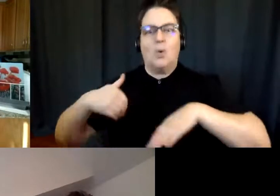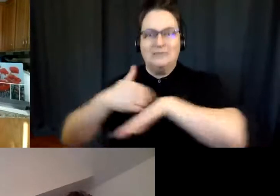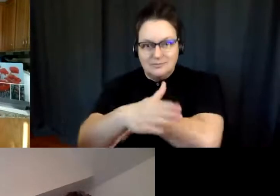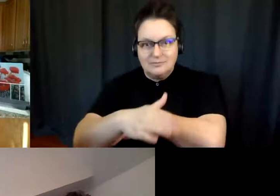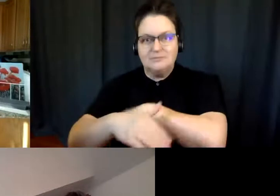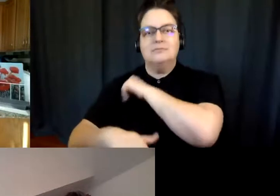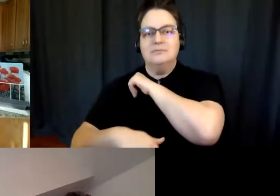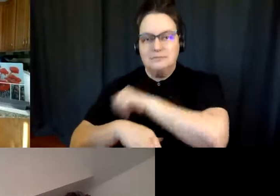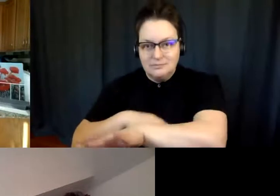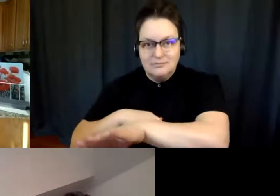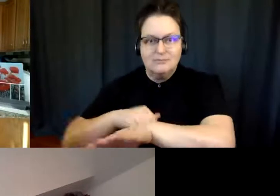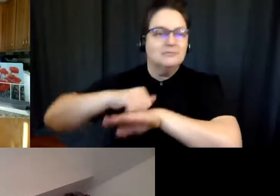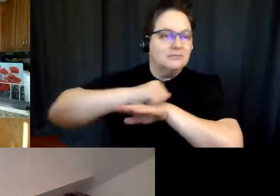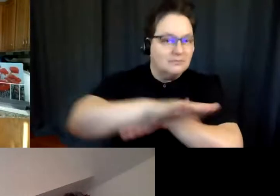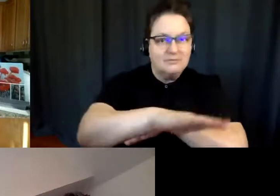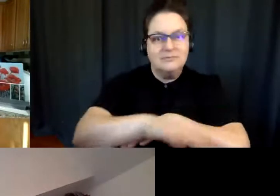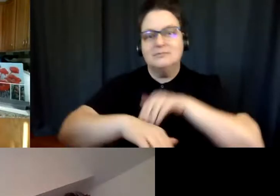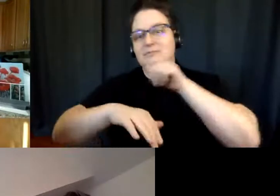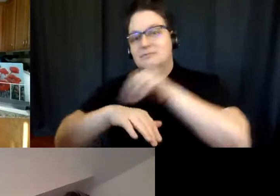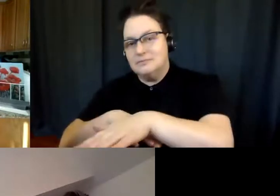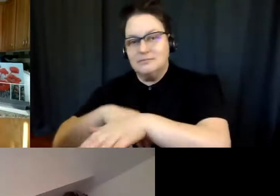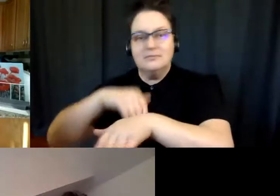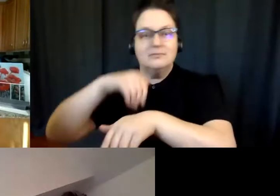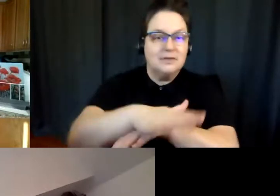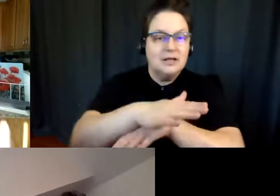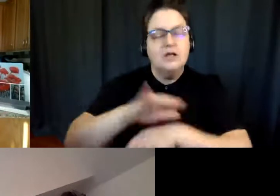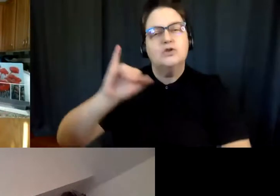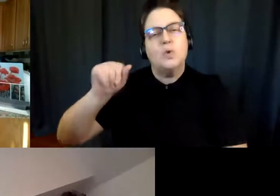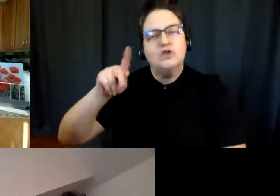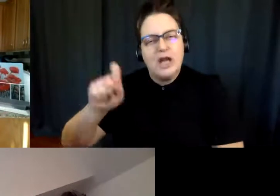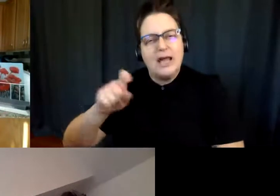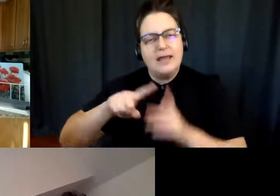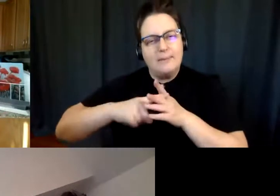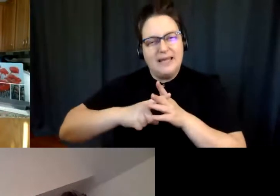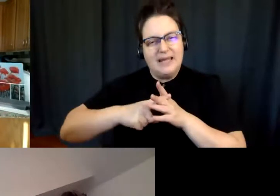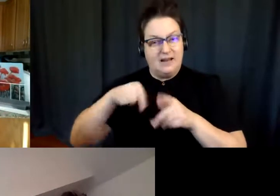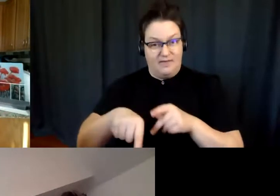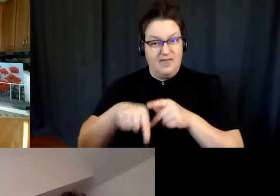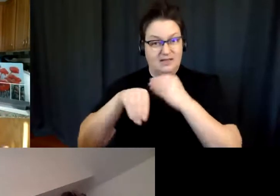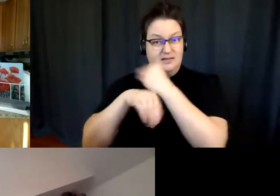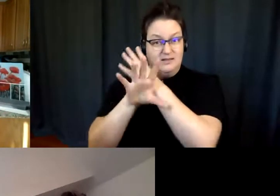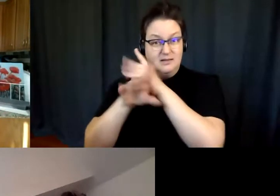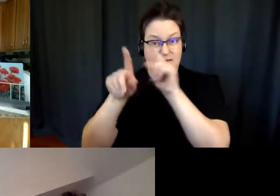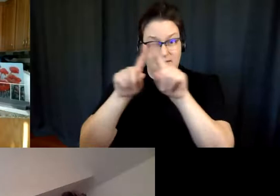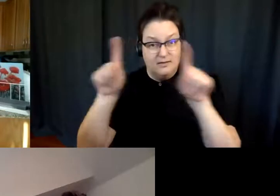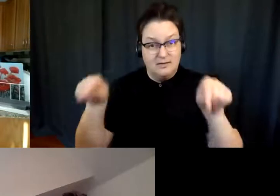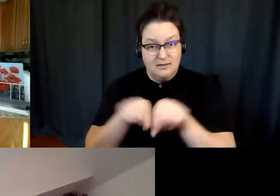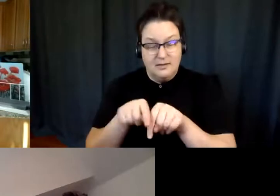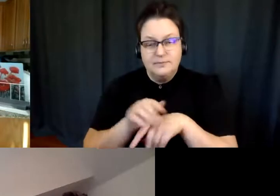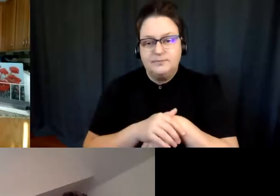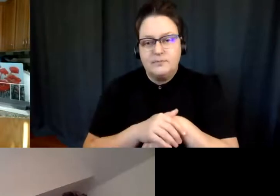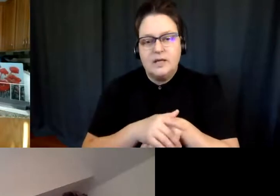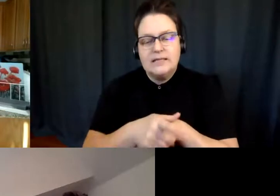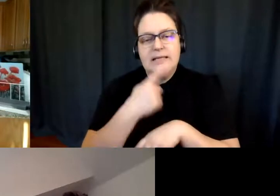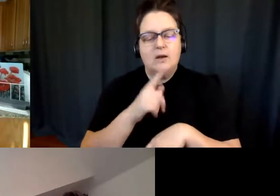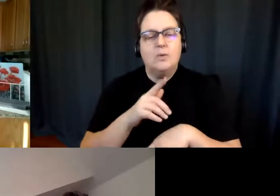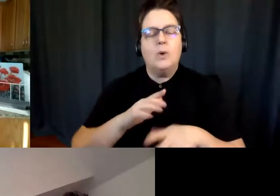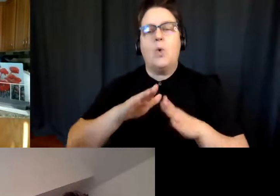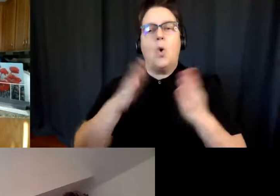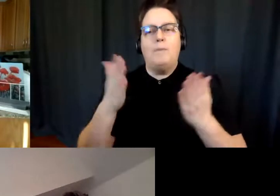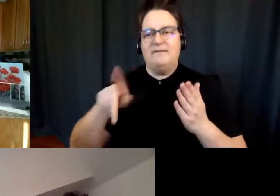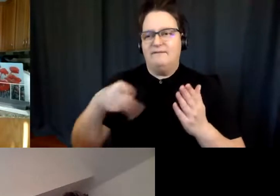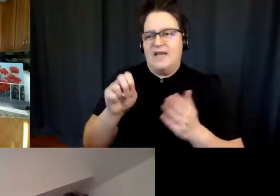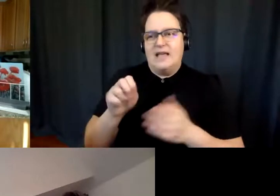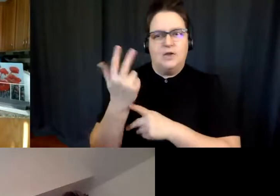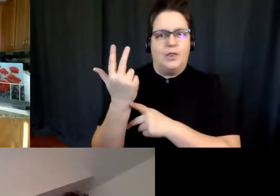stepwise fashion. So Jake, as you mentioned at the top of the call, we are opening up to this next tier. I believe it